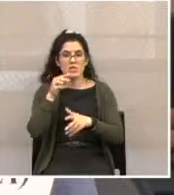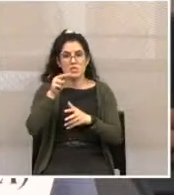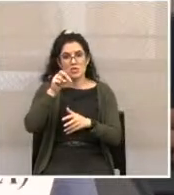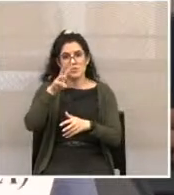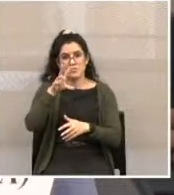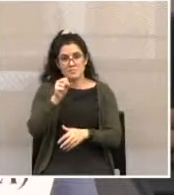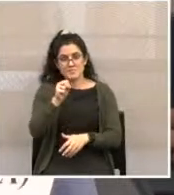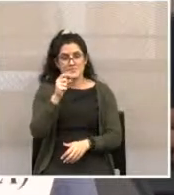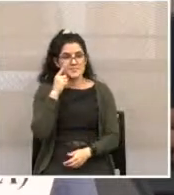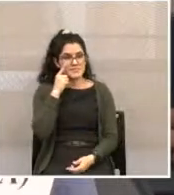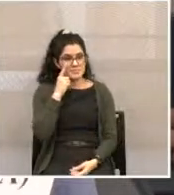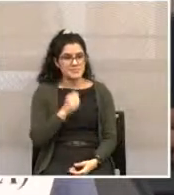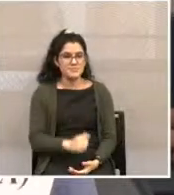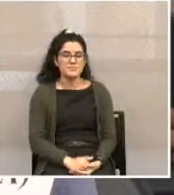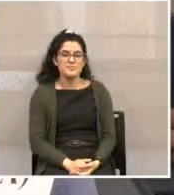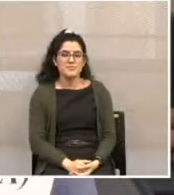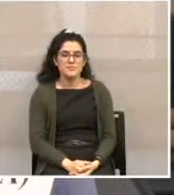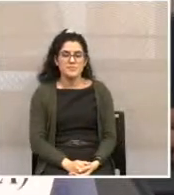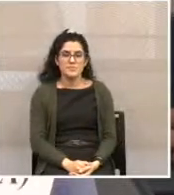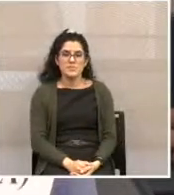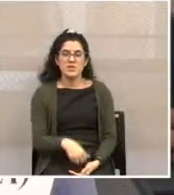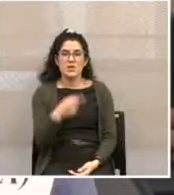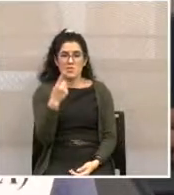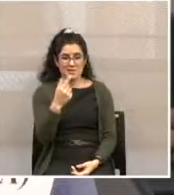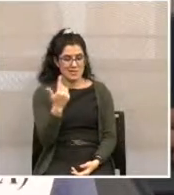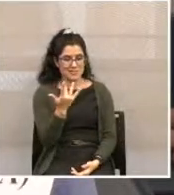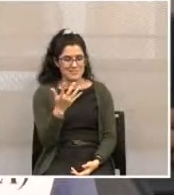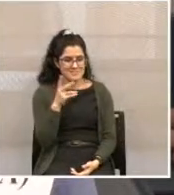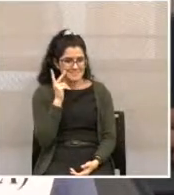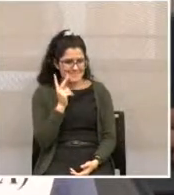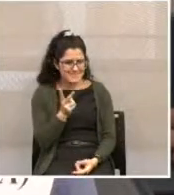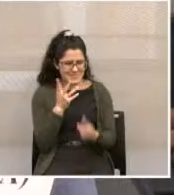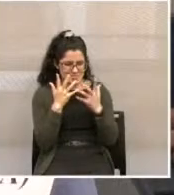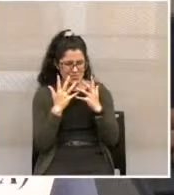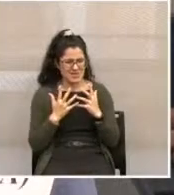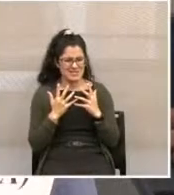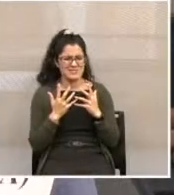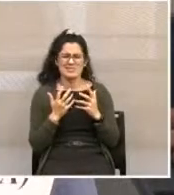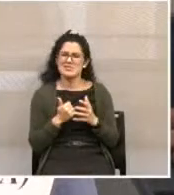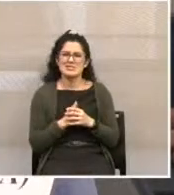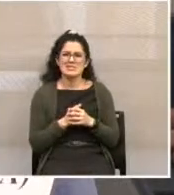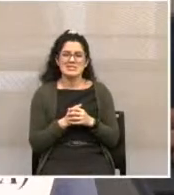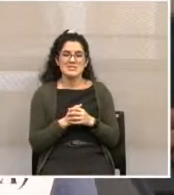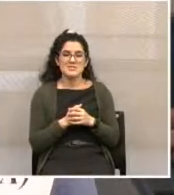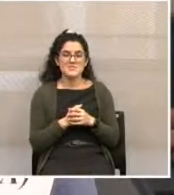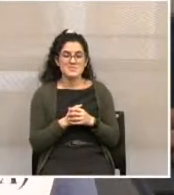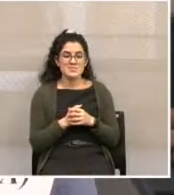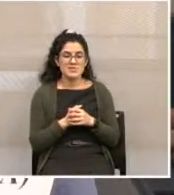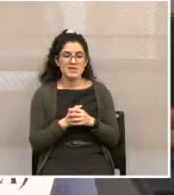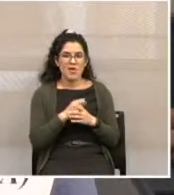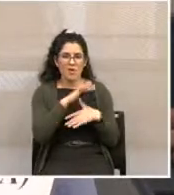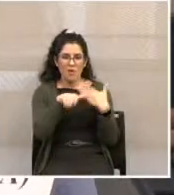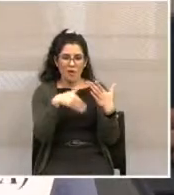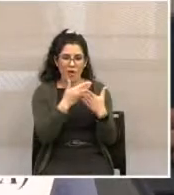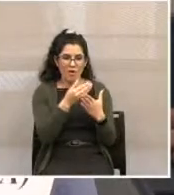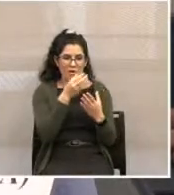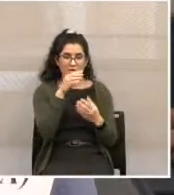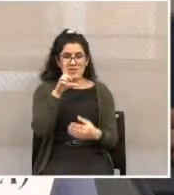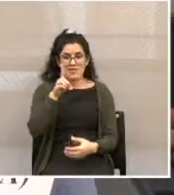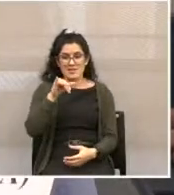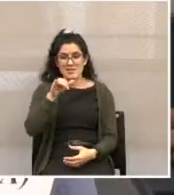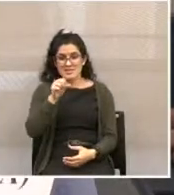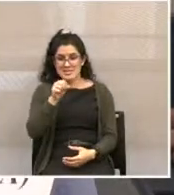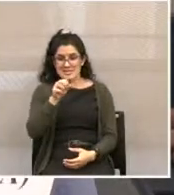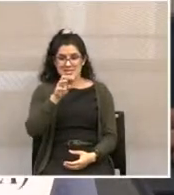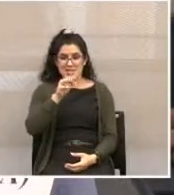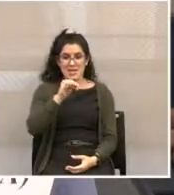And one of the things that's been very sad for me to see is to see this misinformation and